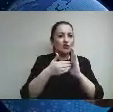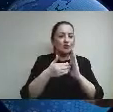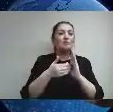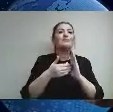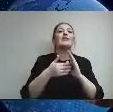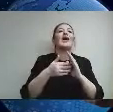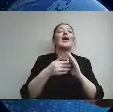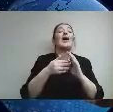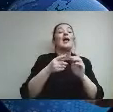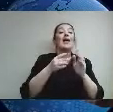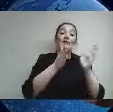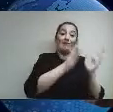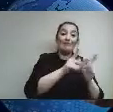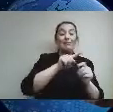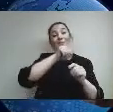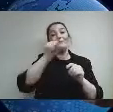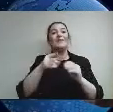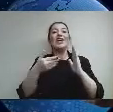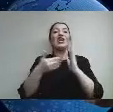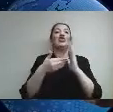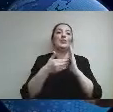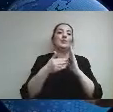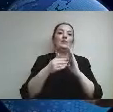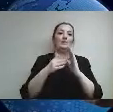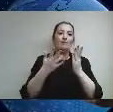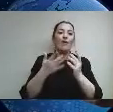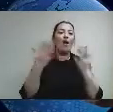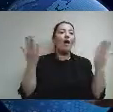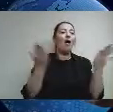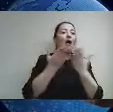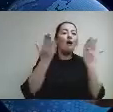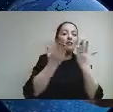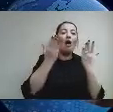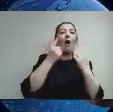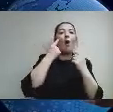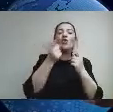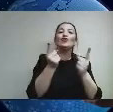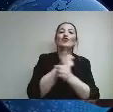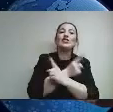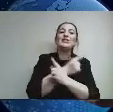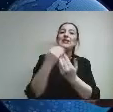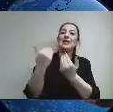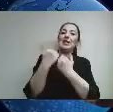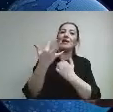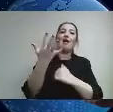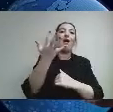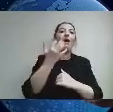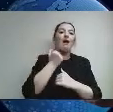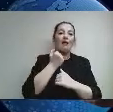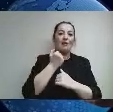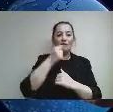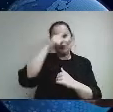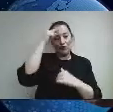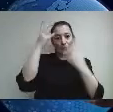it enabled us get financial and mentoring support. And then,